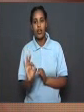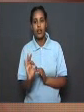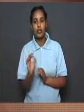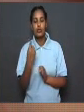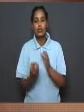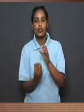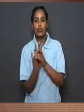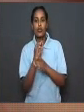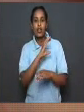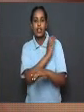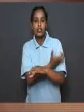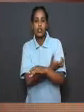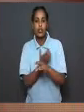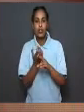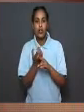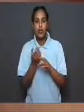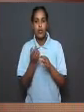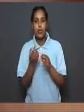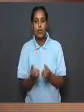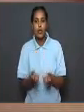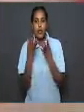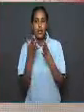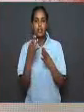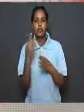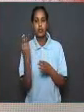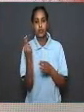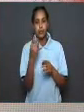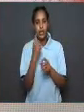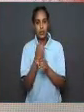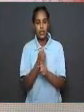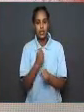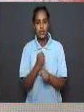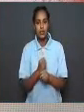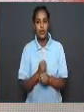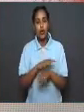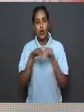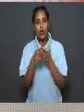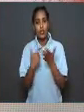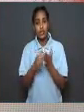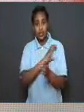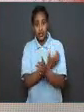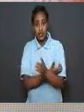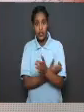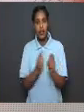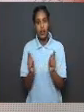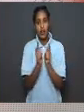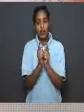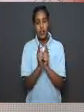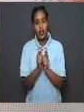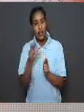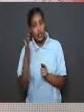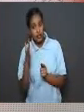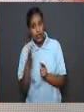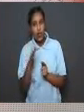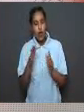a source of energy for multiple purposes. All of these energy-related items